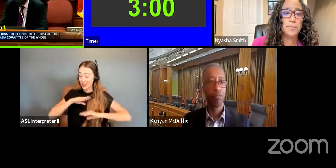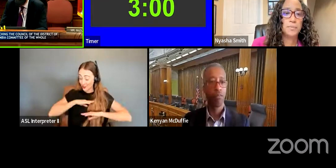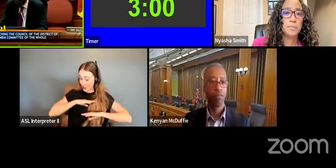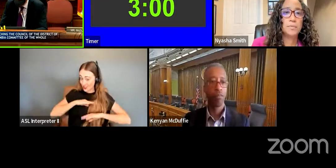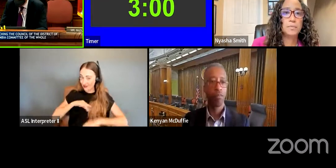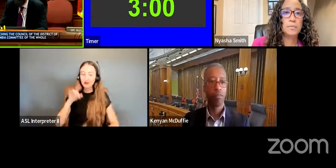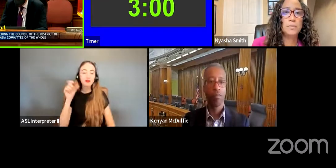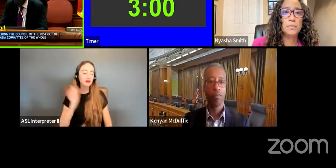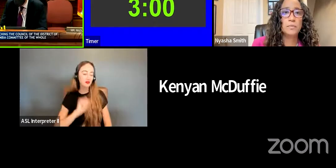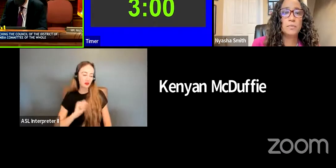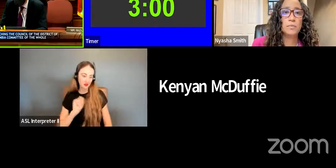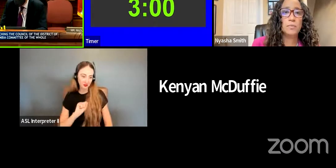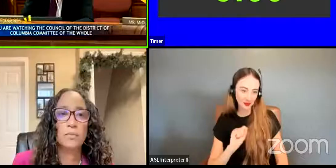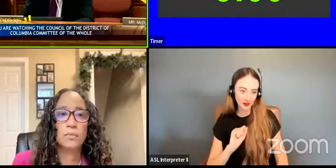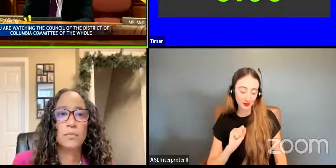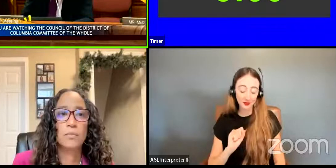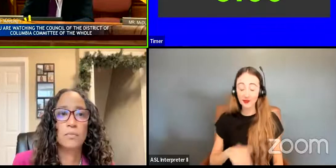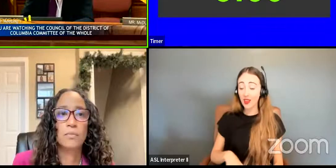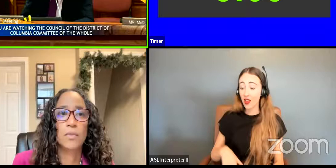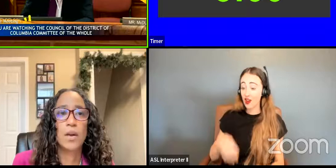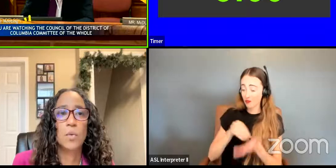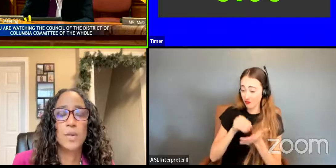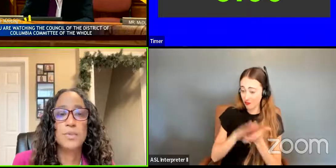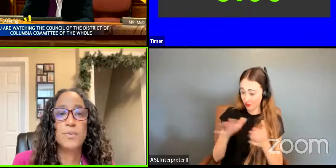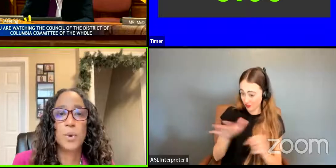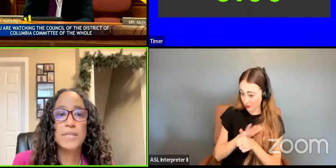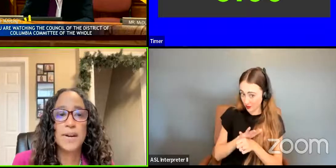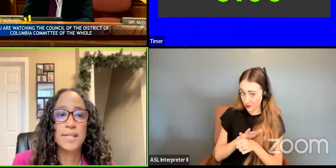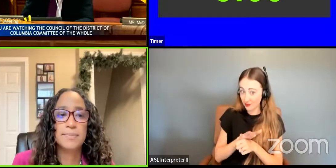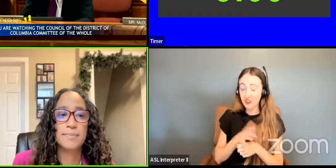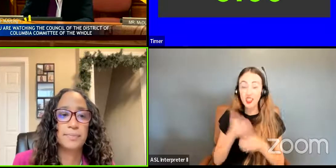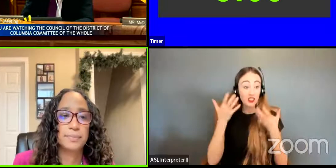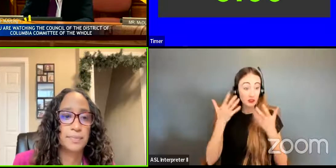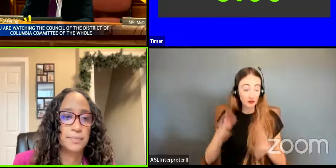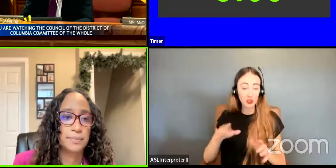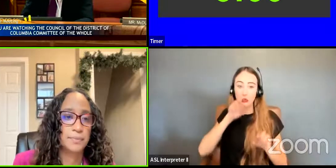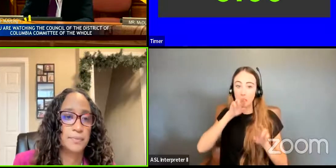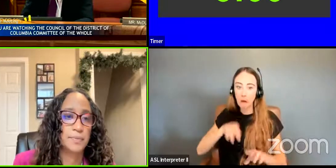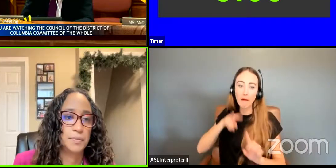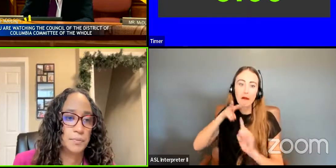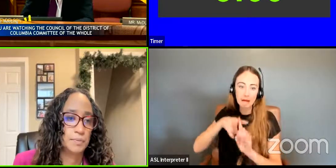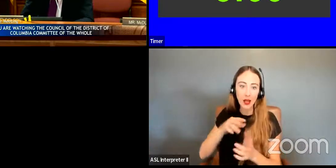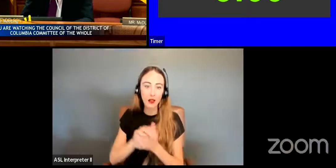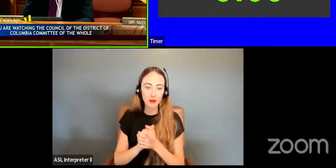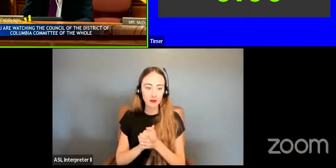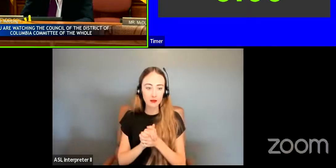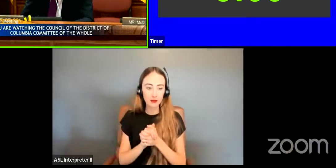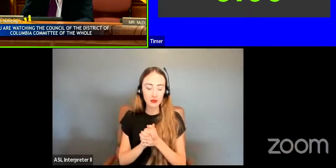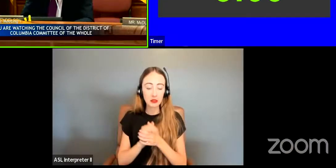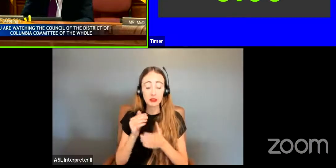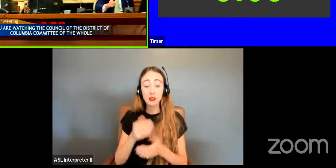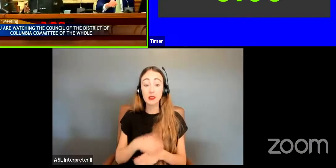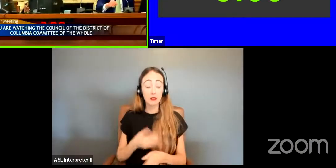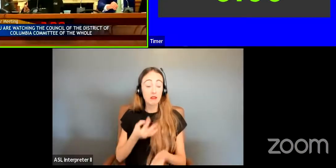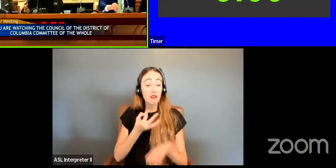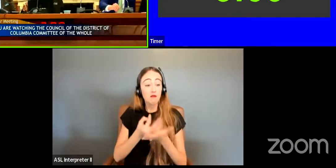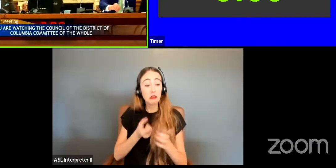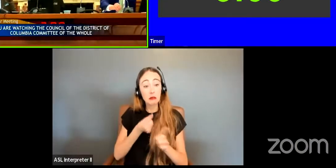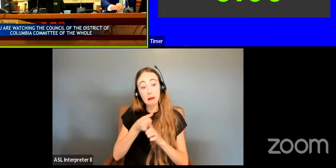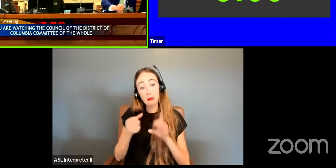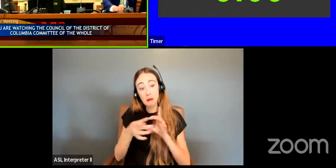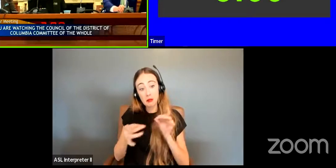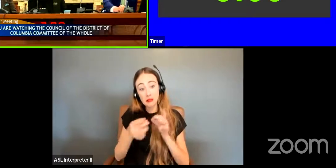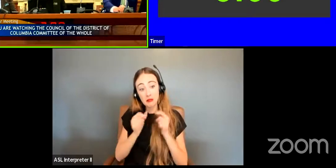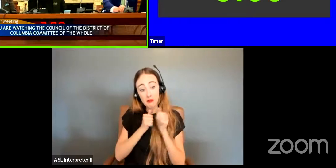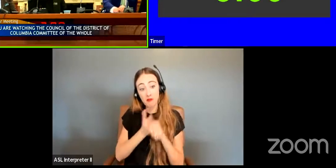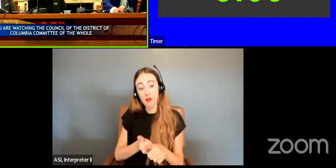consideration? Yes, it is. Madam Secretary, is the record complete? Once the report is filed. Mr. Deputy Budget Director, does the measure's fiscal impact statement comply